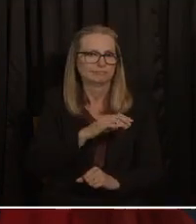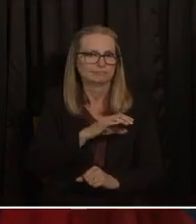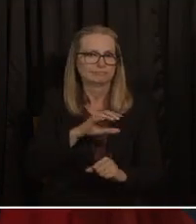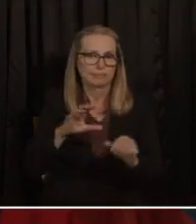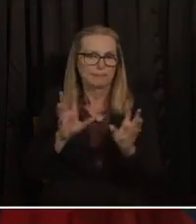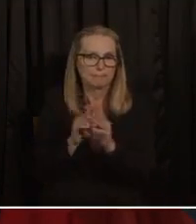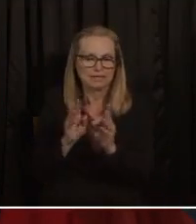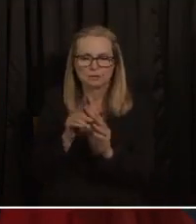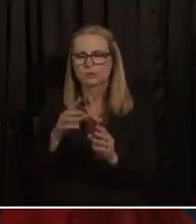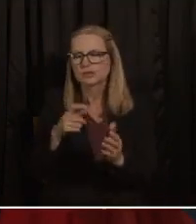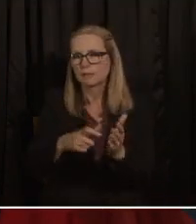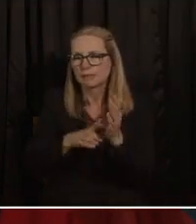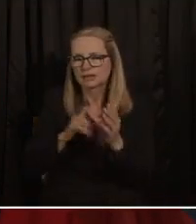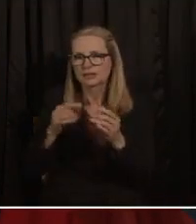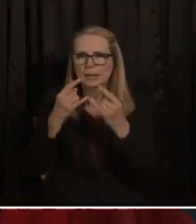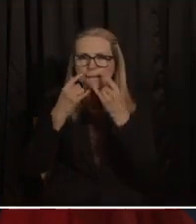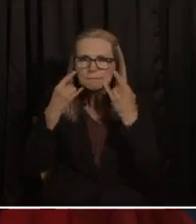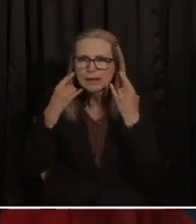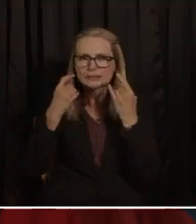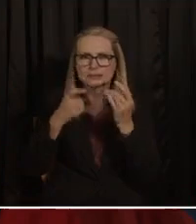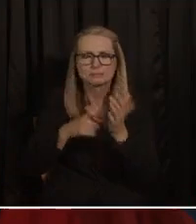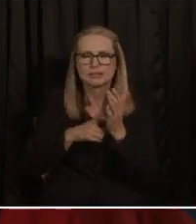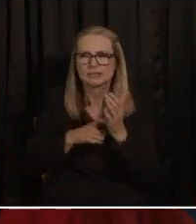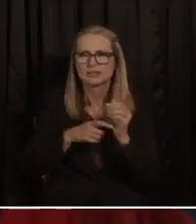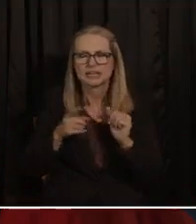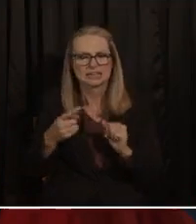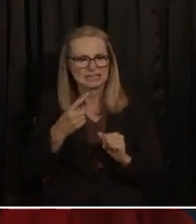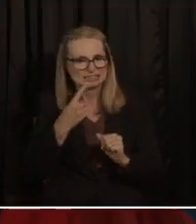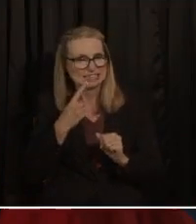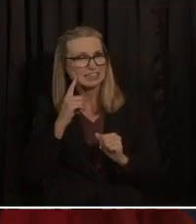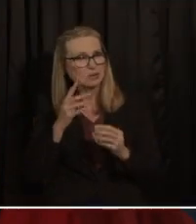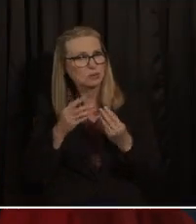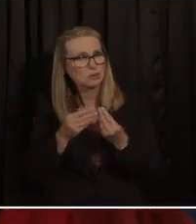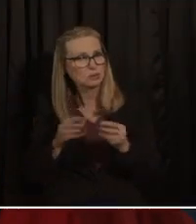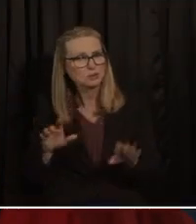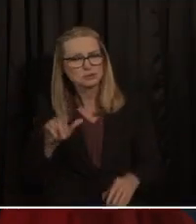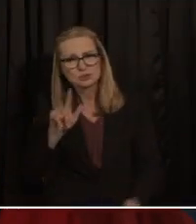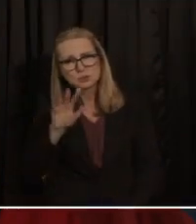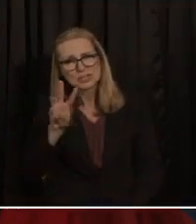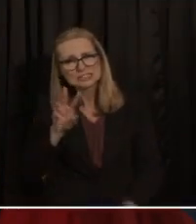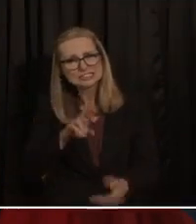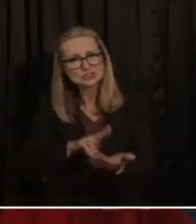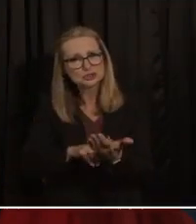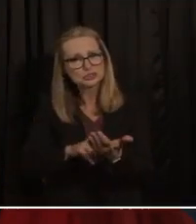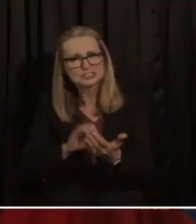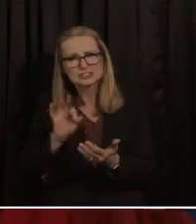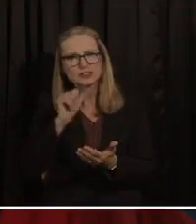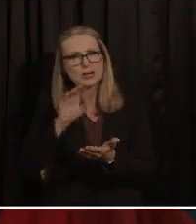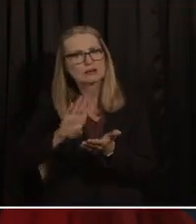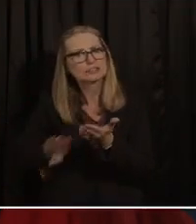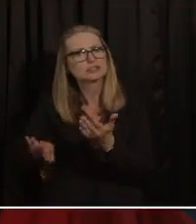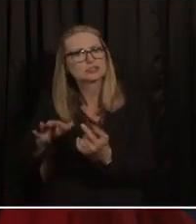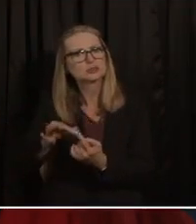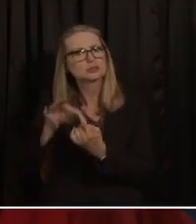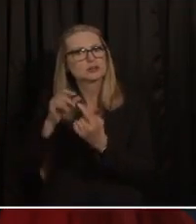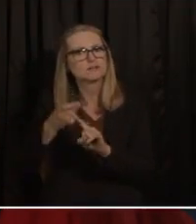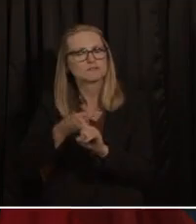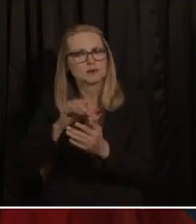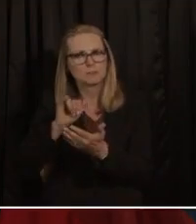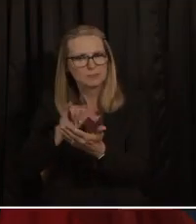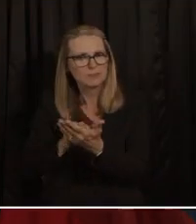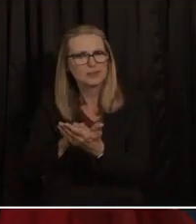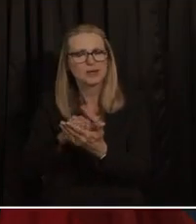Valley Medical Center says they'll lose at least 26 nurses if they're not exempt from the vaccine mandate. What do you have to say to the rural